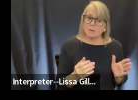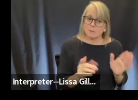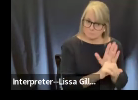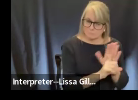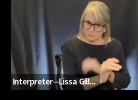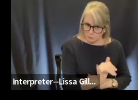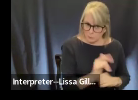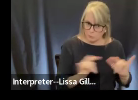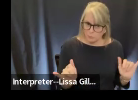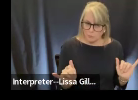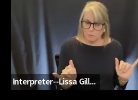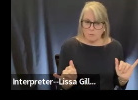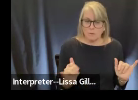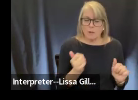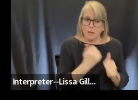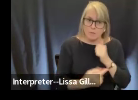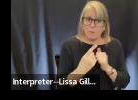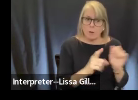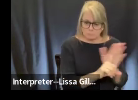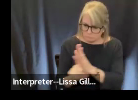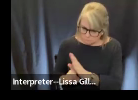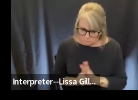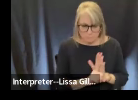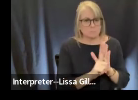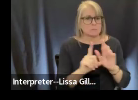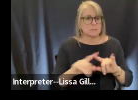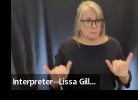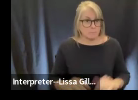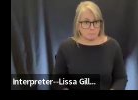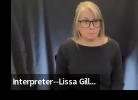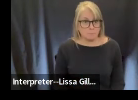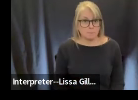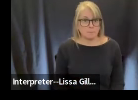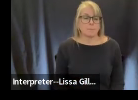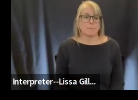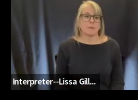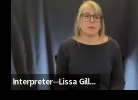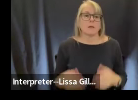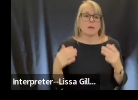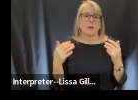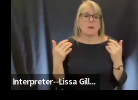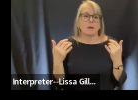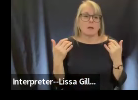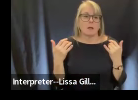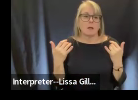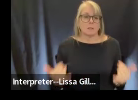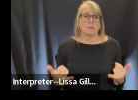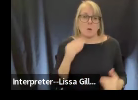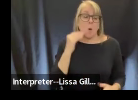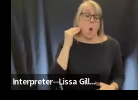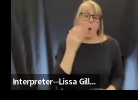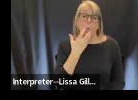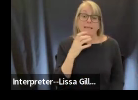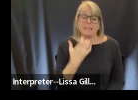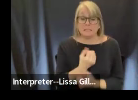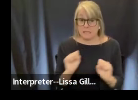Everywhere in the home should go off to let you know what's going on. So let's get into the crux of what we're here for, is home heating safety as